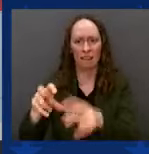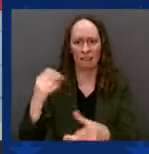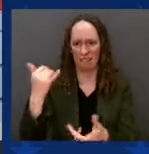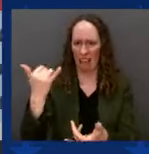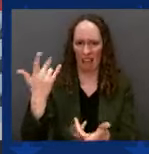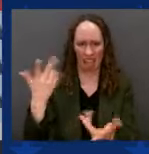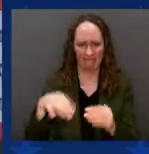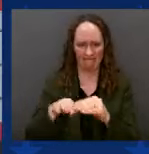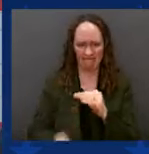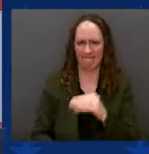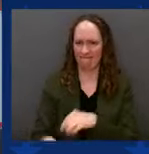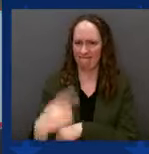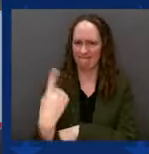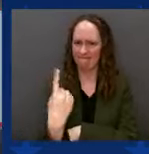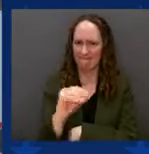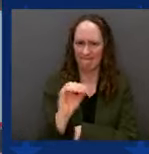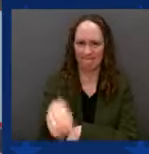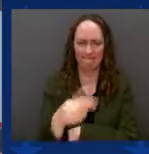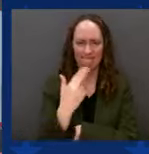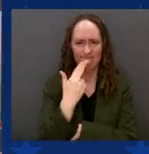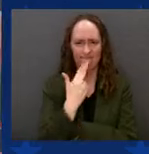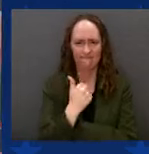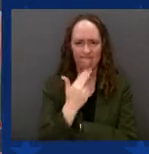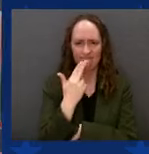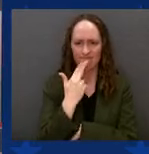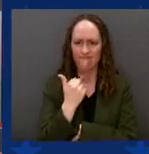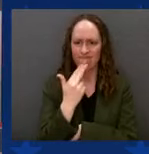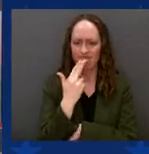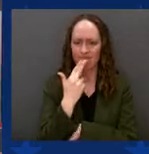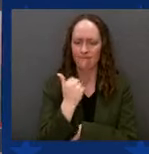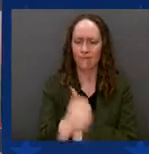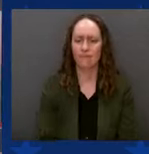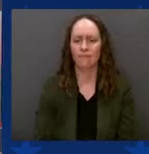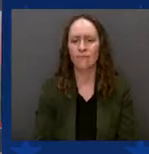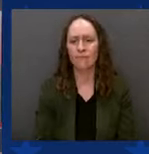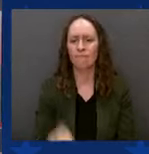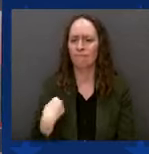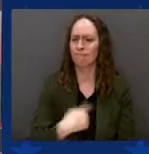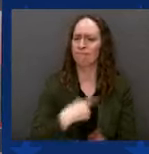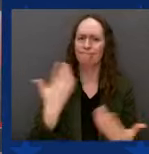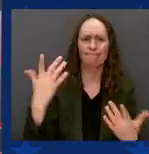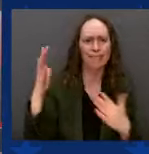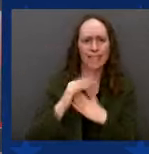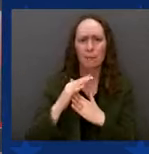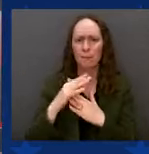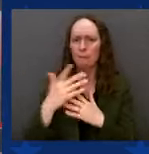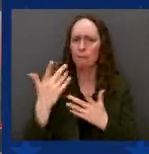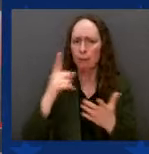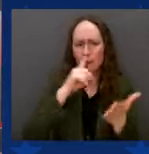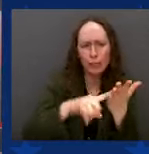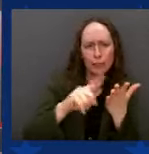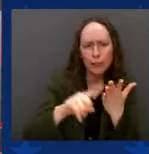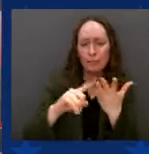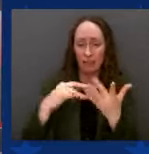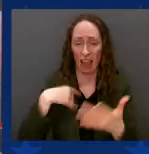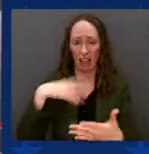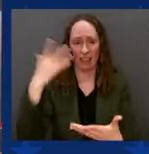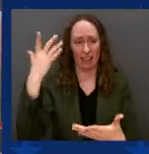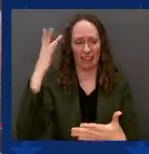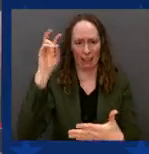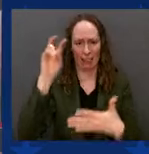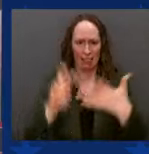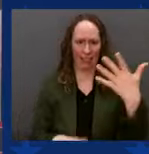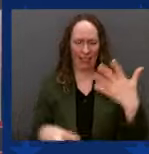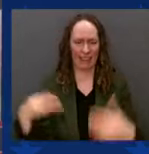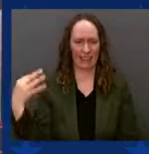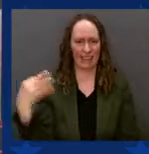one in the world in research and development. You know where we rank now? Number nine. China was number eight a decade